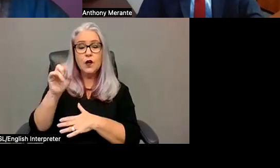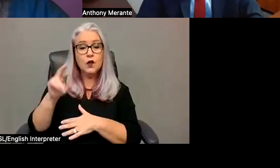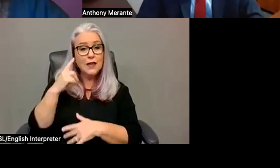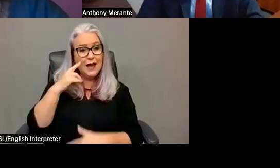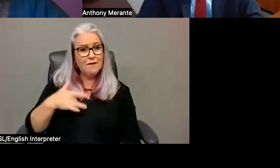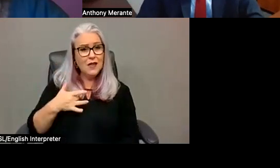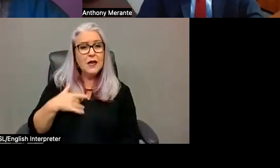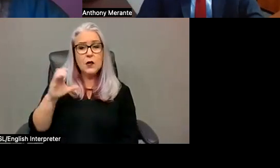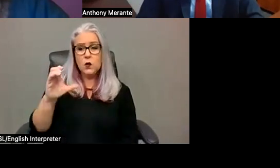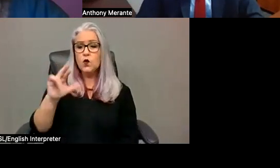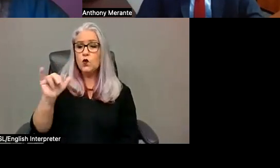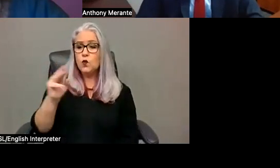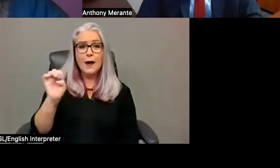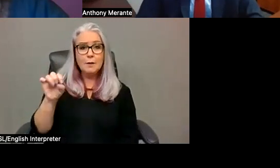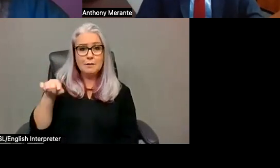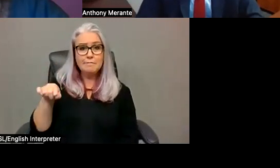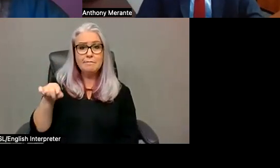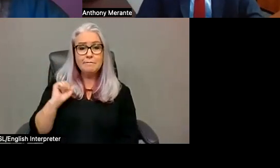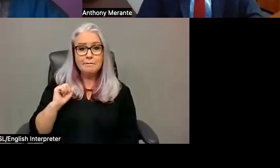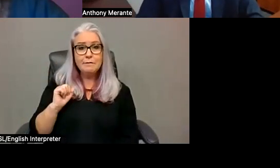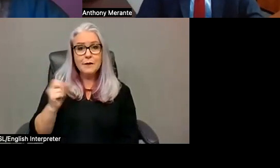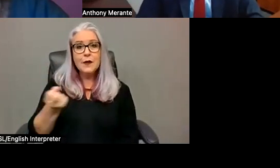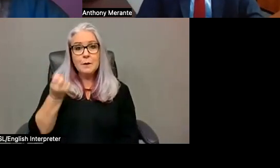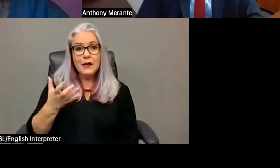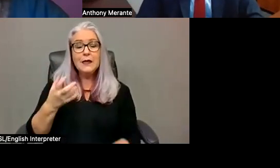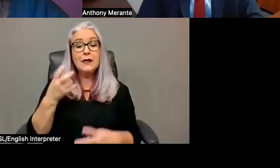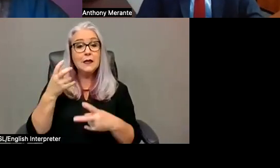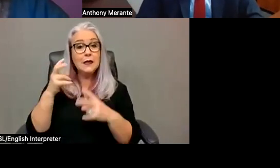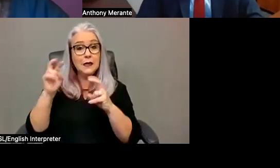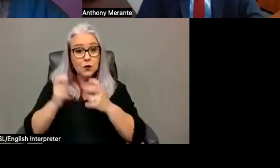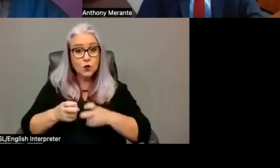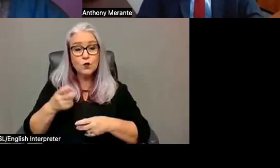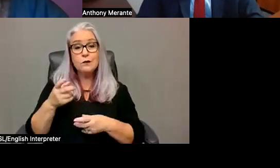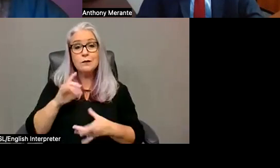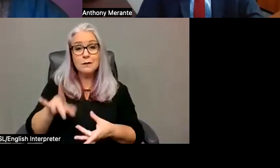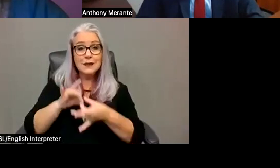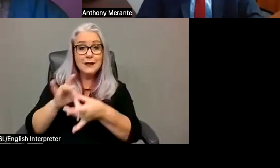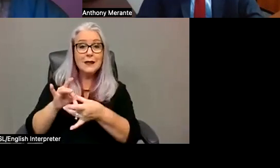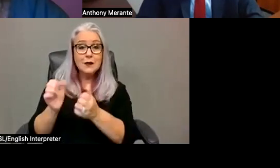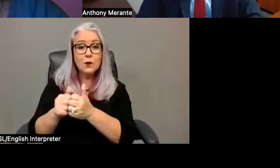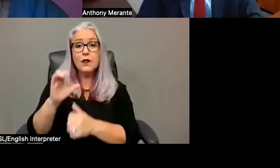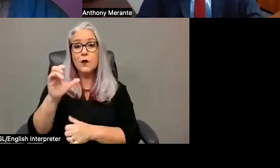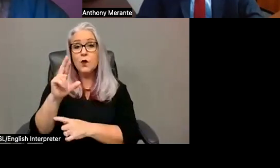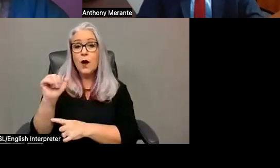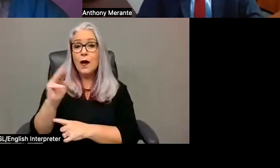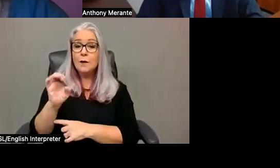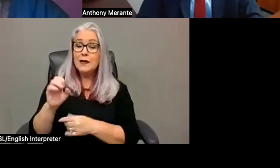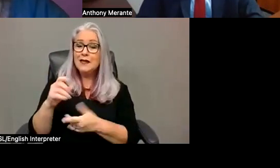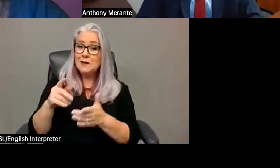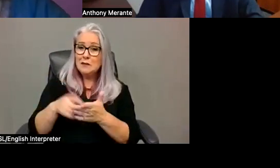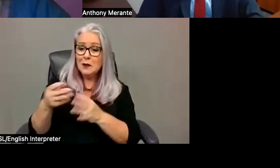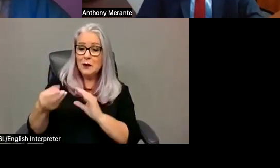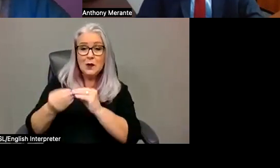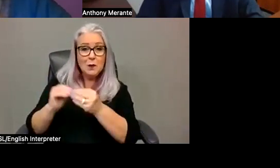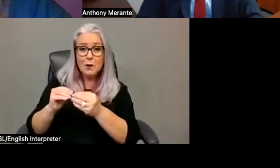believe that we have many issues that are related to crime, and that the statistics, as shown, are